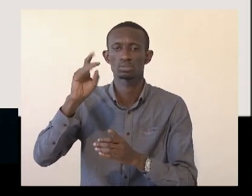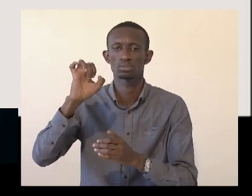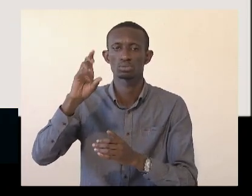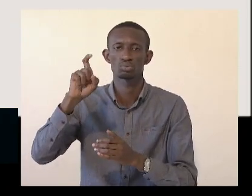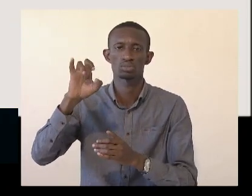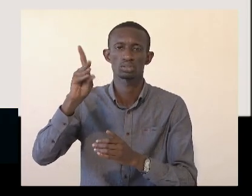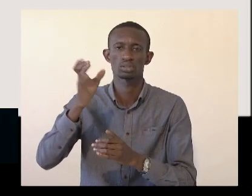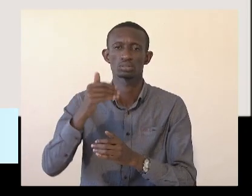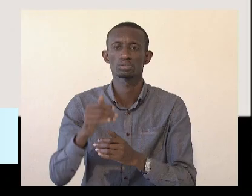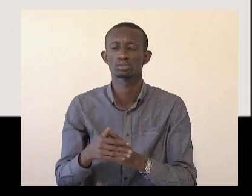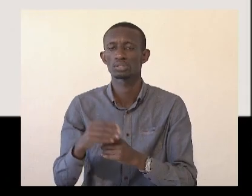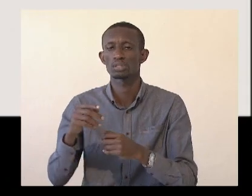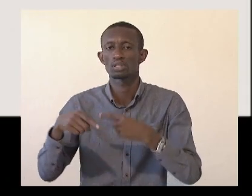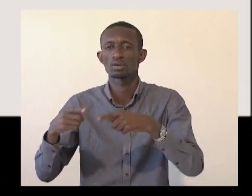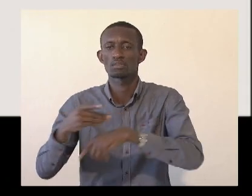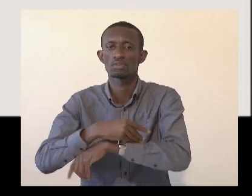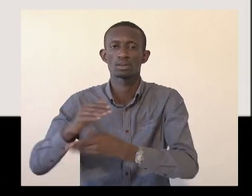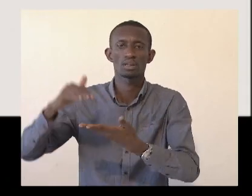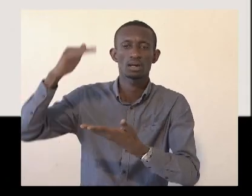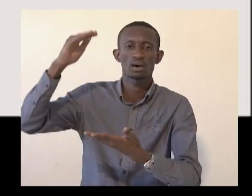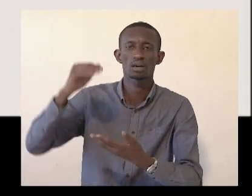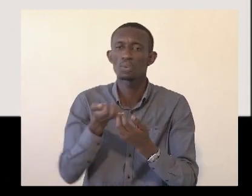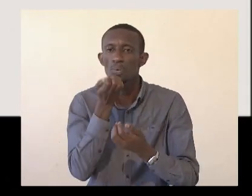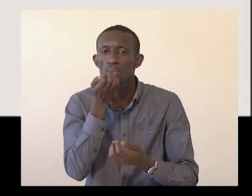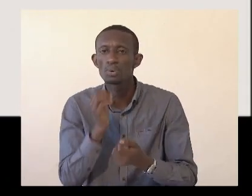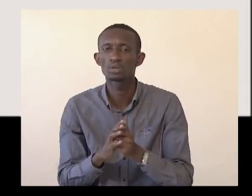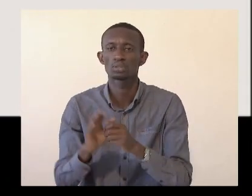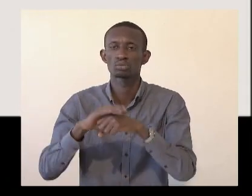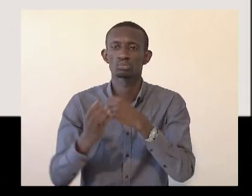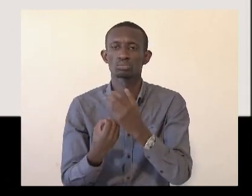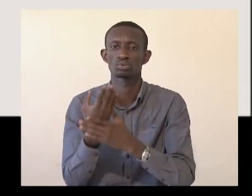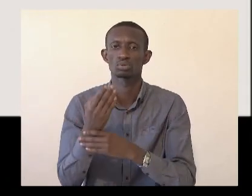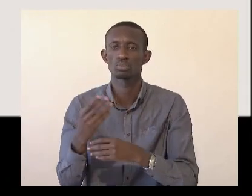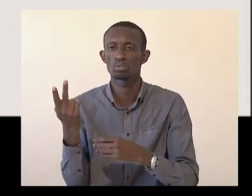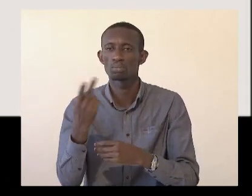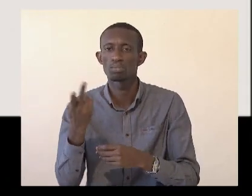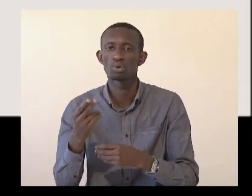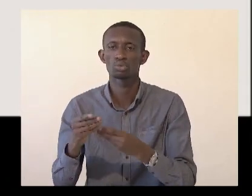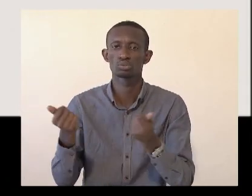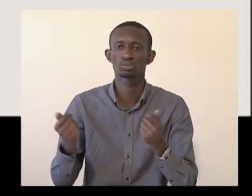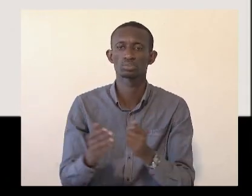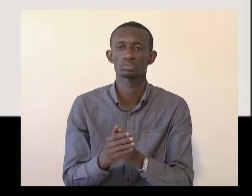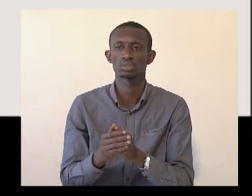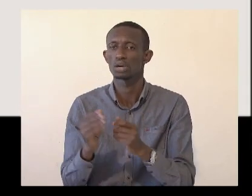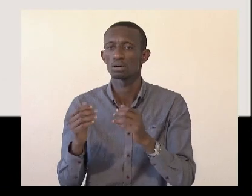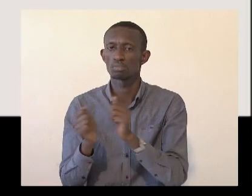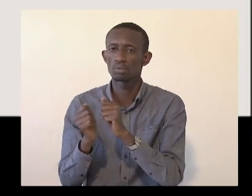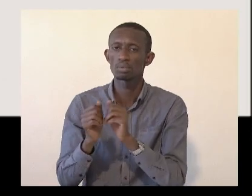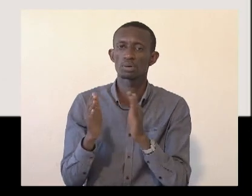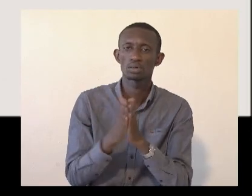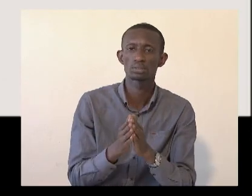and insoluble salts, is the statement true or false? And you complete those equations.